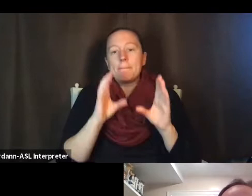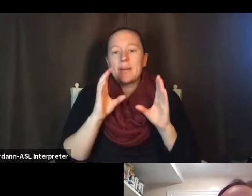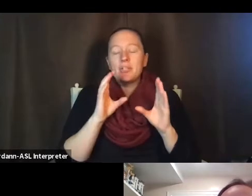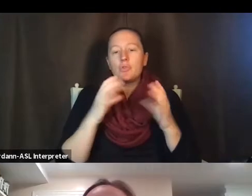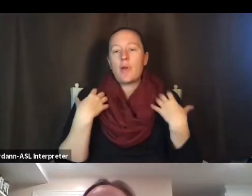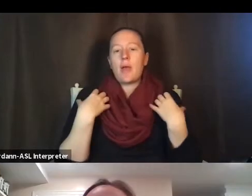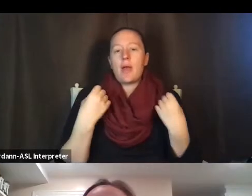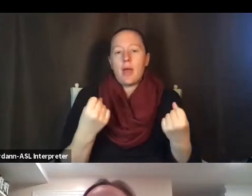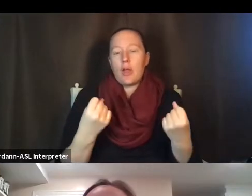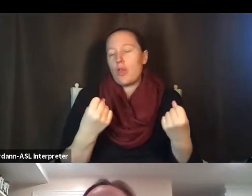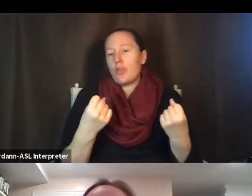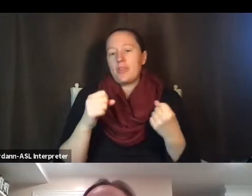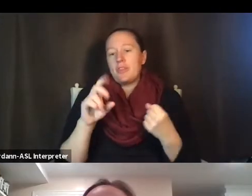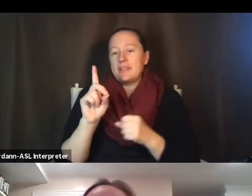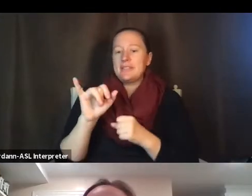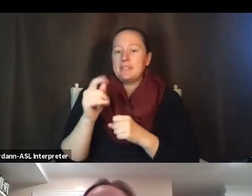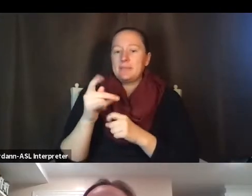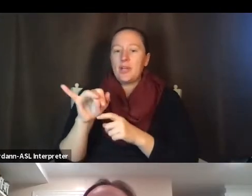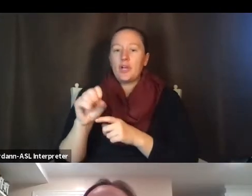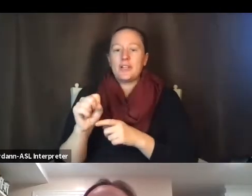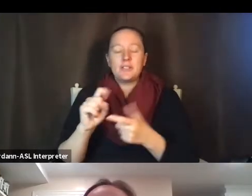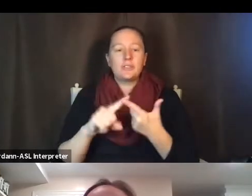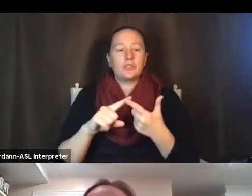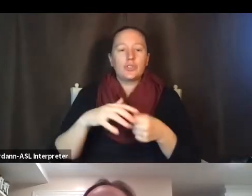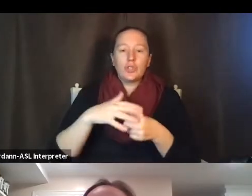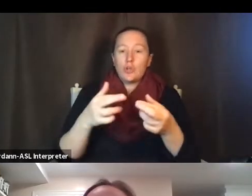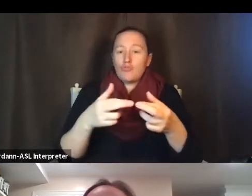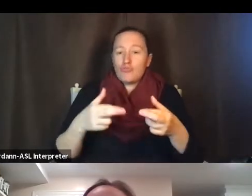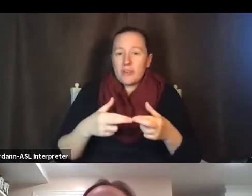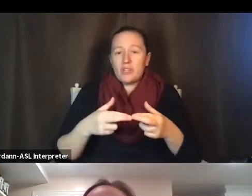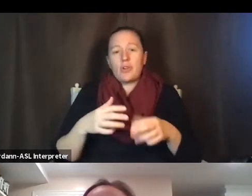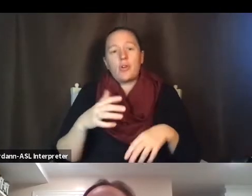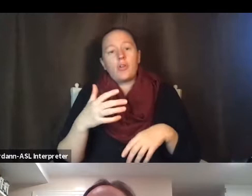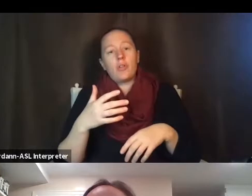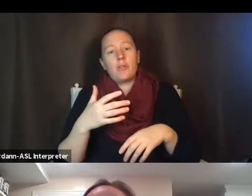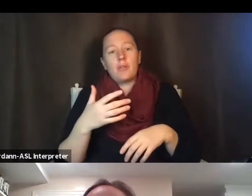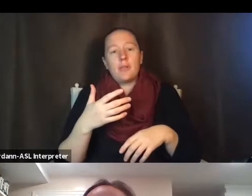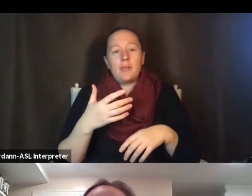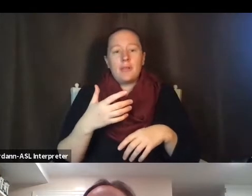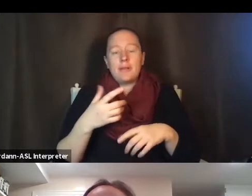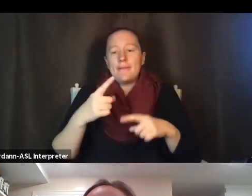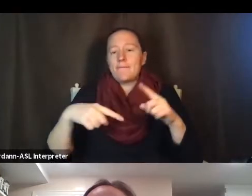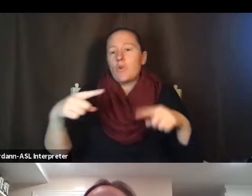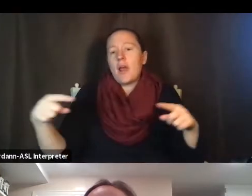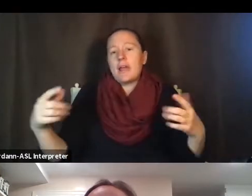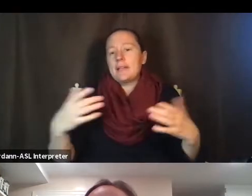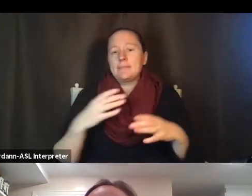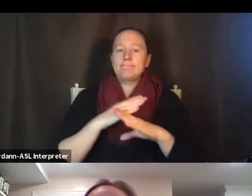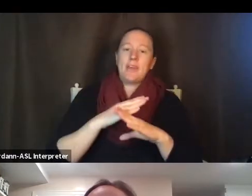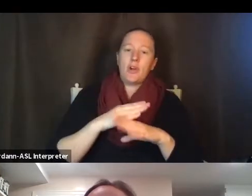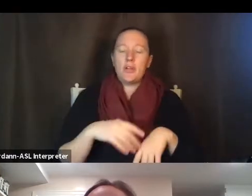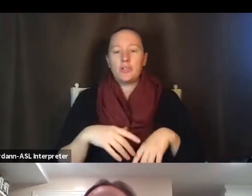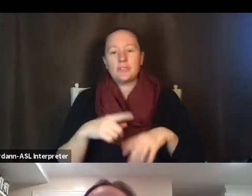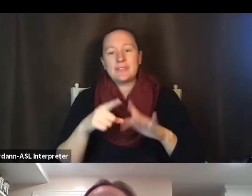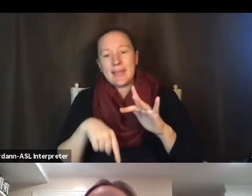particular? What are the regional variations in need and gaps in the continuum of services? And